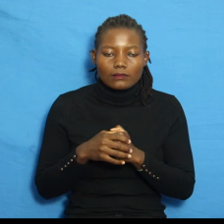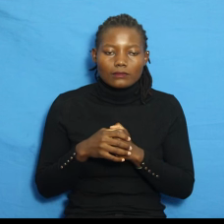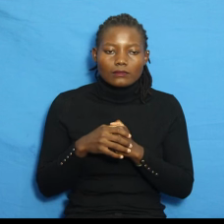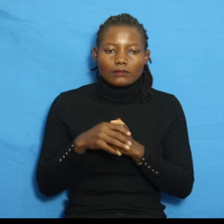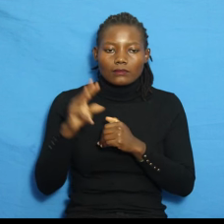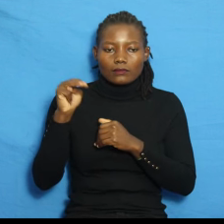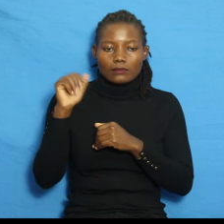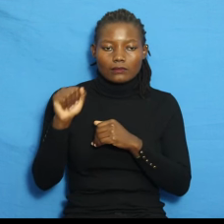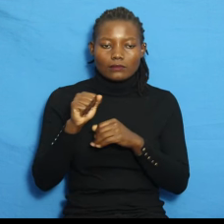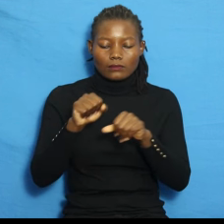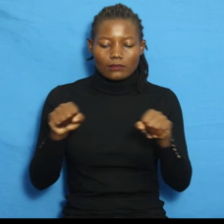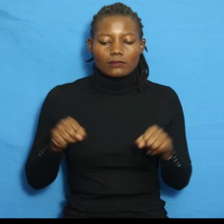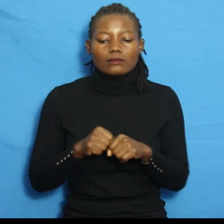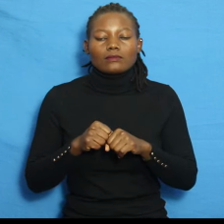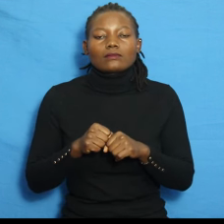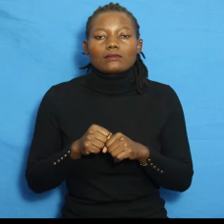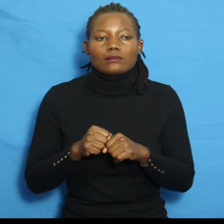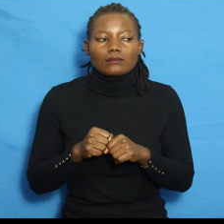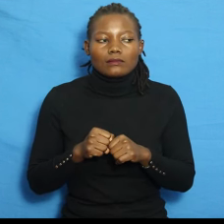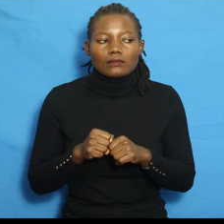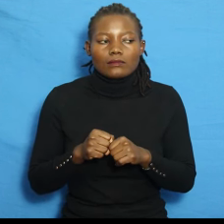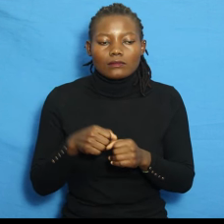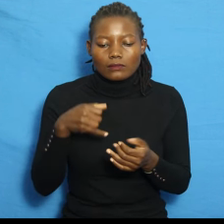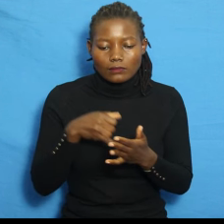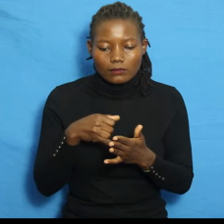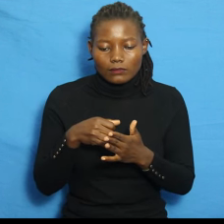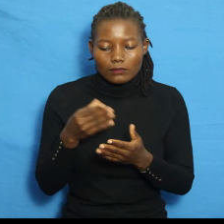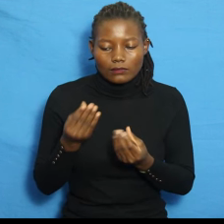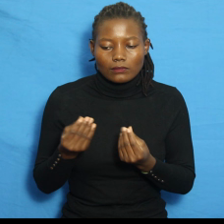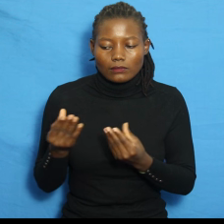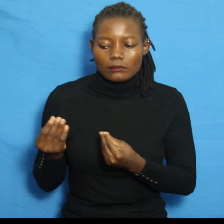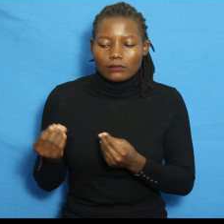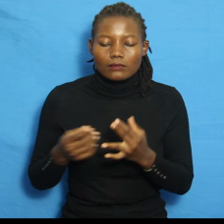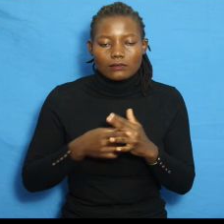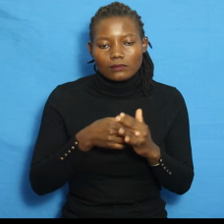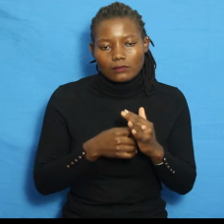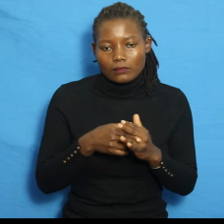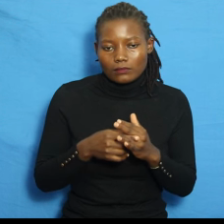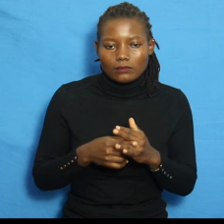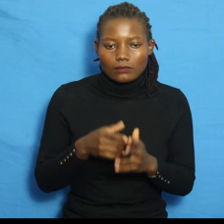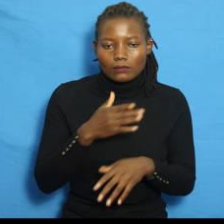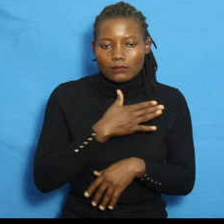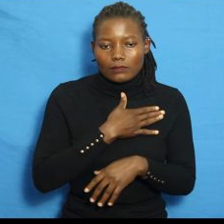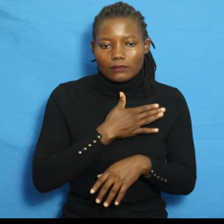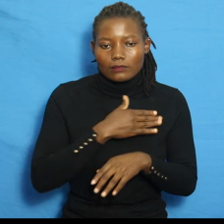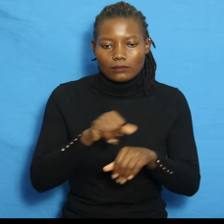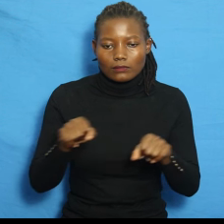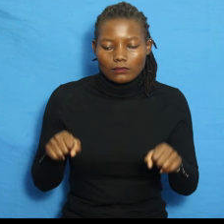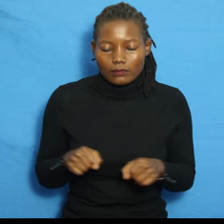The musculoskeletal system is actually a series of simple